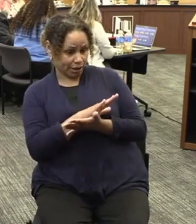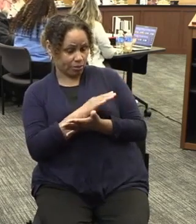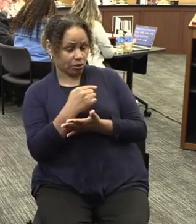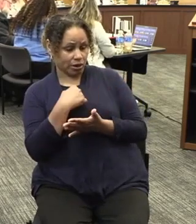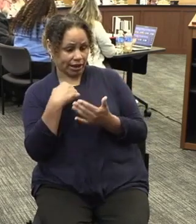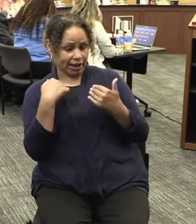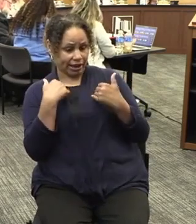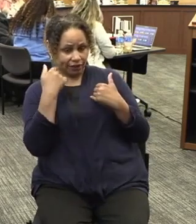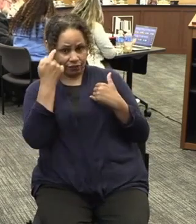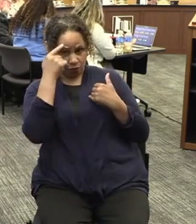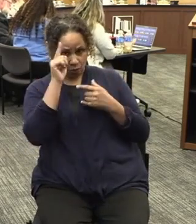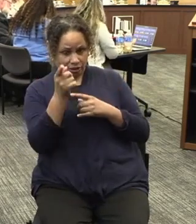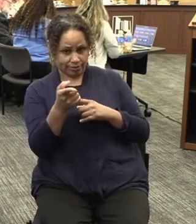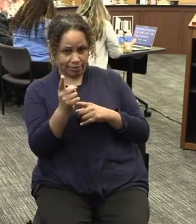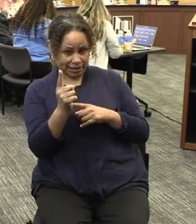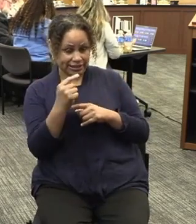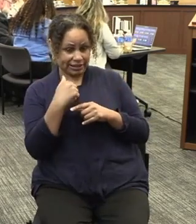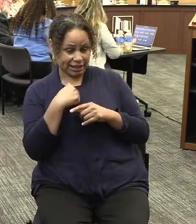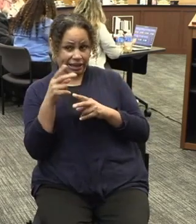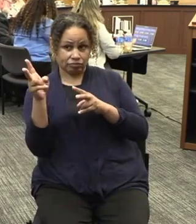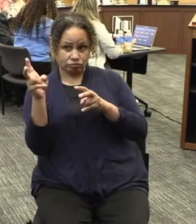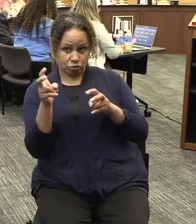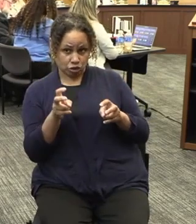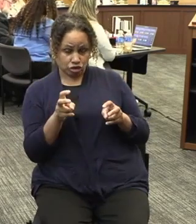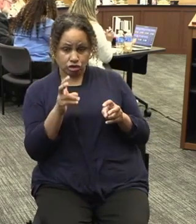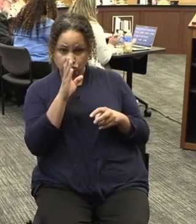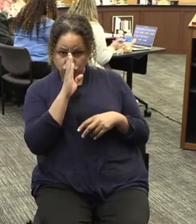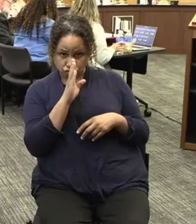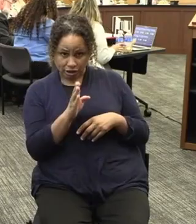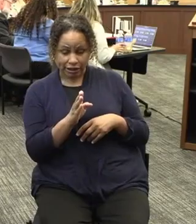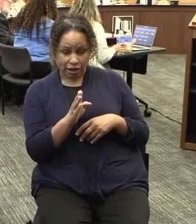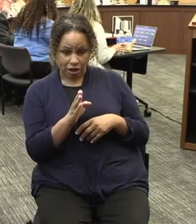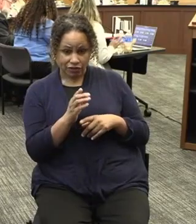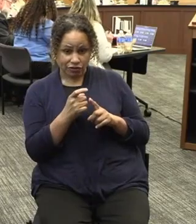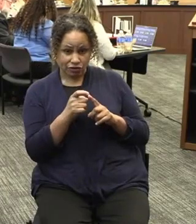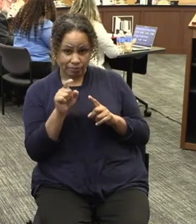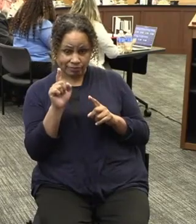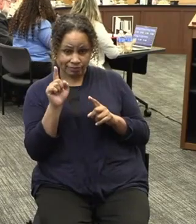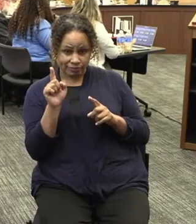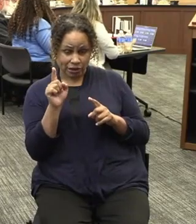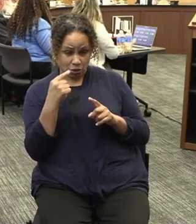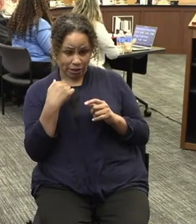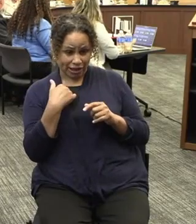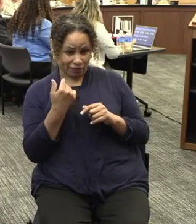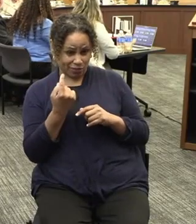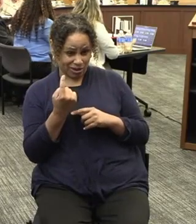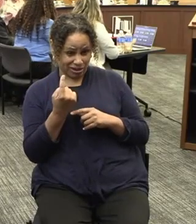minutes. I pulled it directly off the YouTube. So that we have Who one. wrote them?